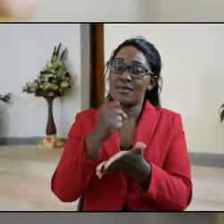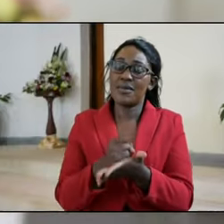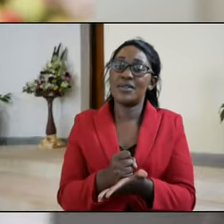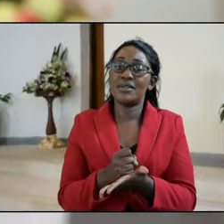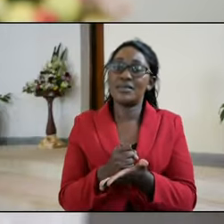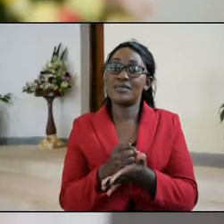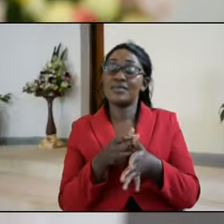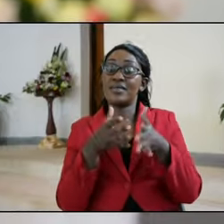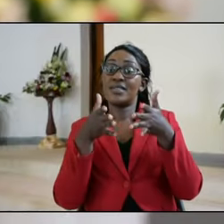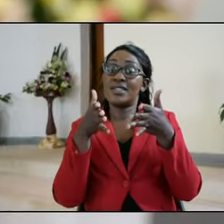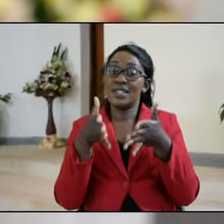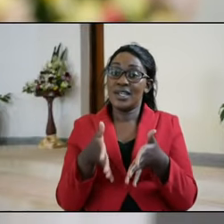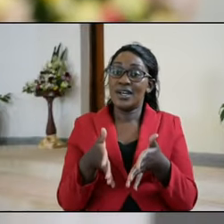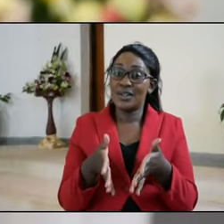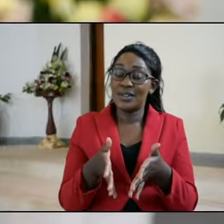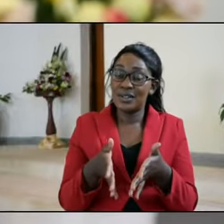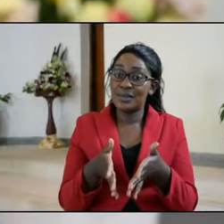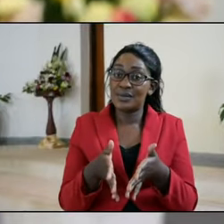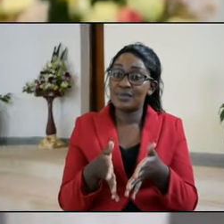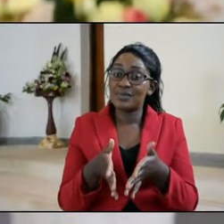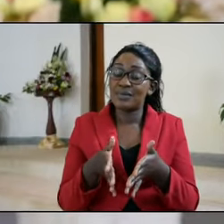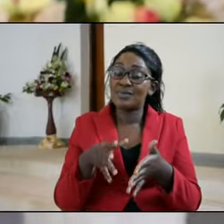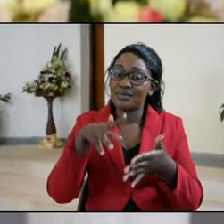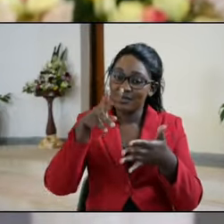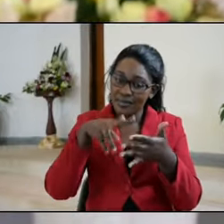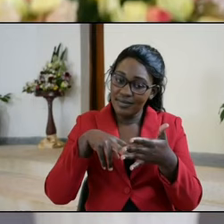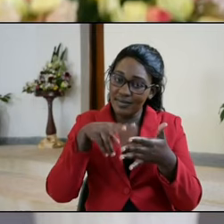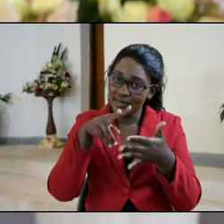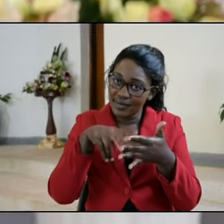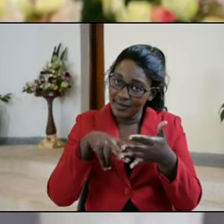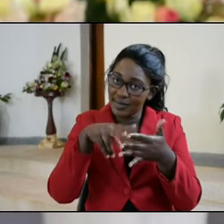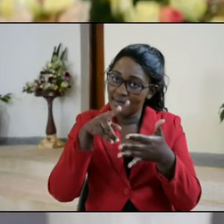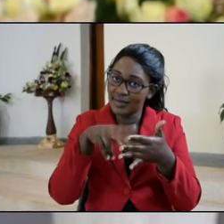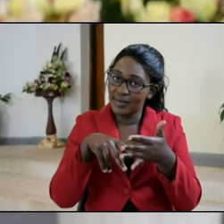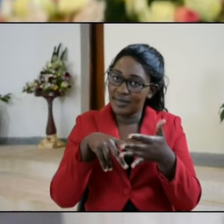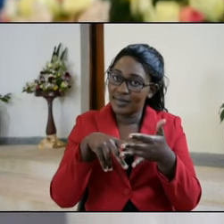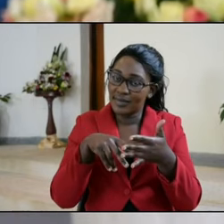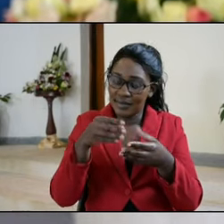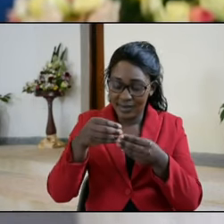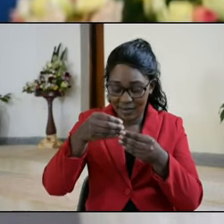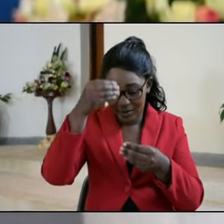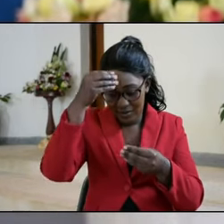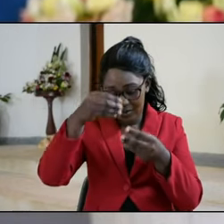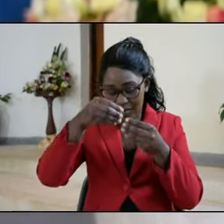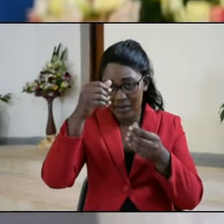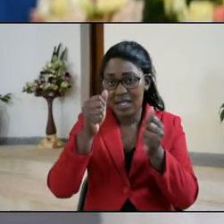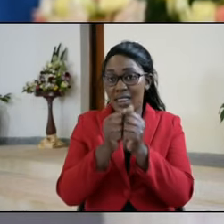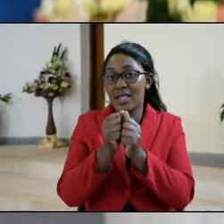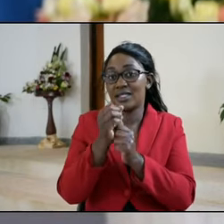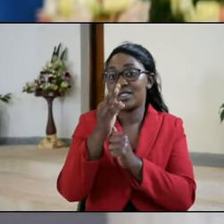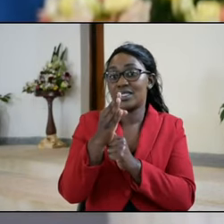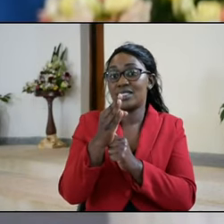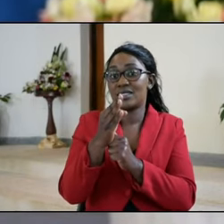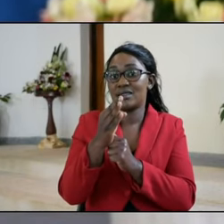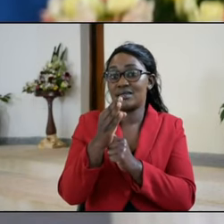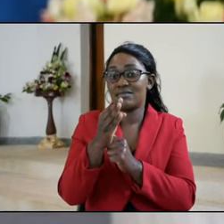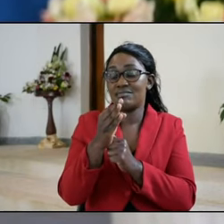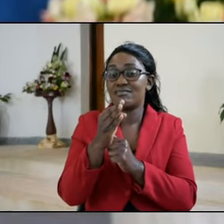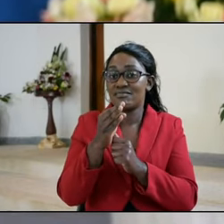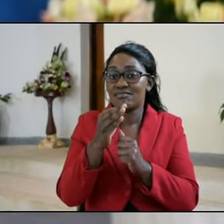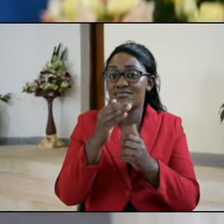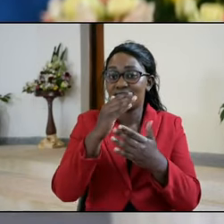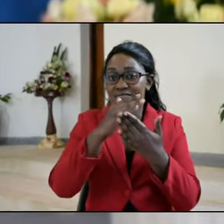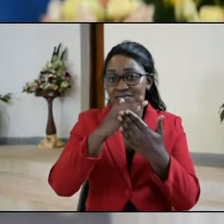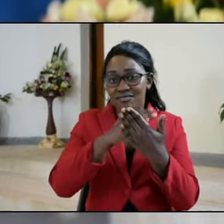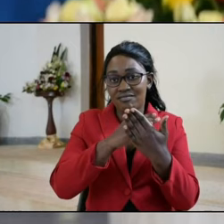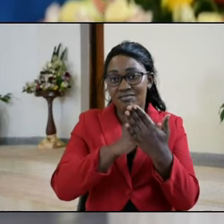cover 13 segments in our study today. 13 being, one would be what